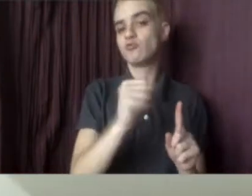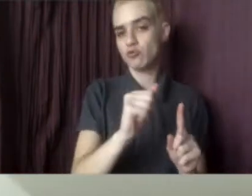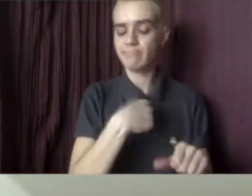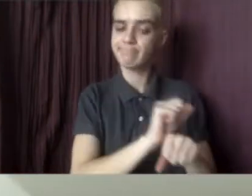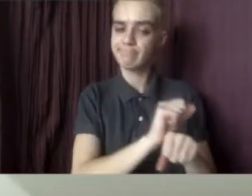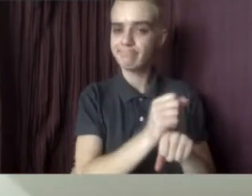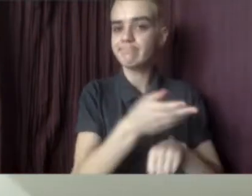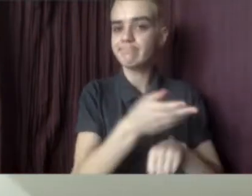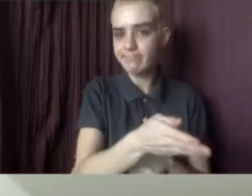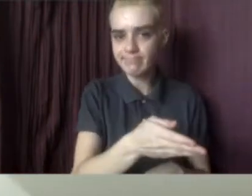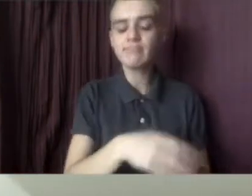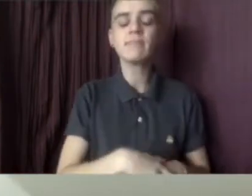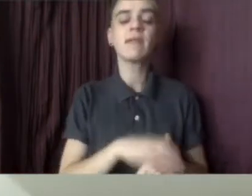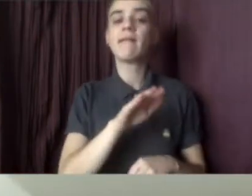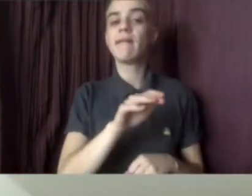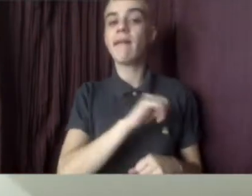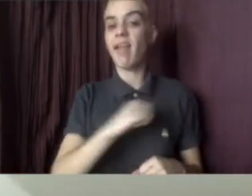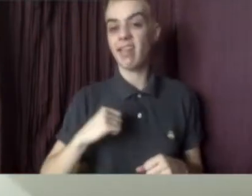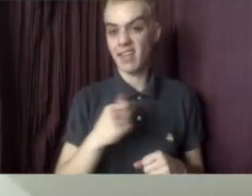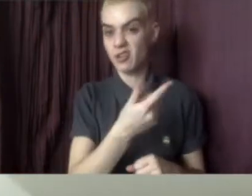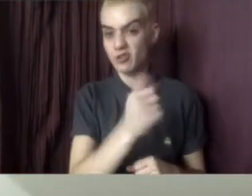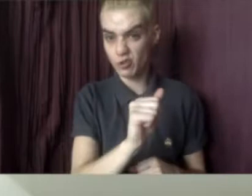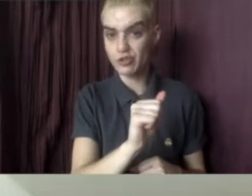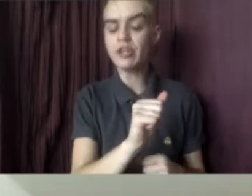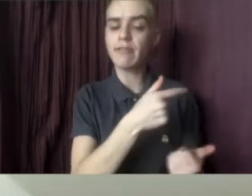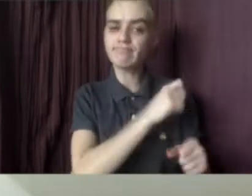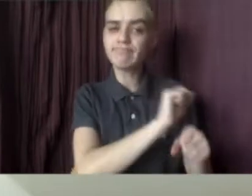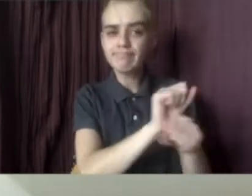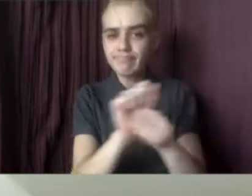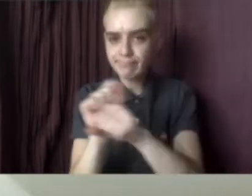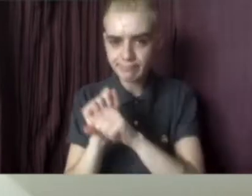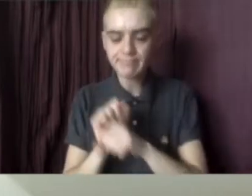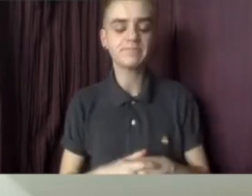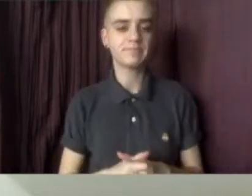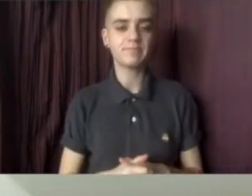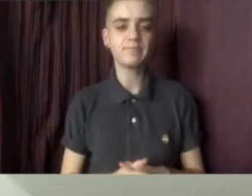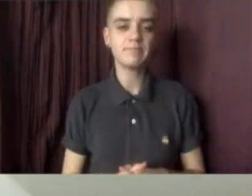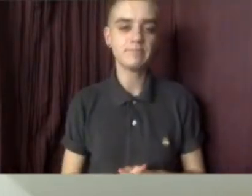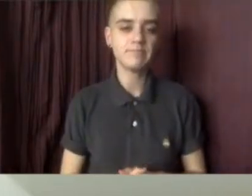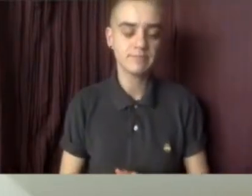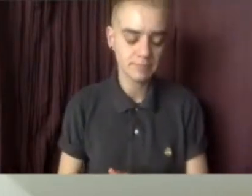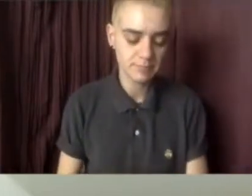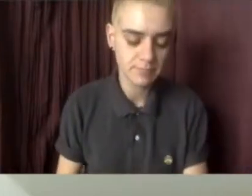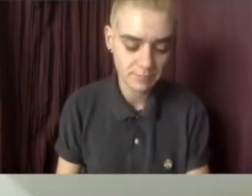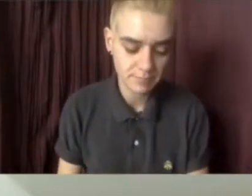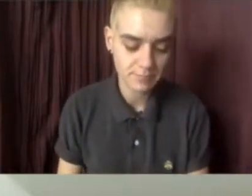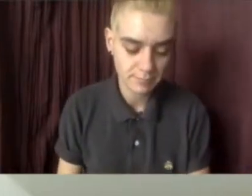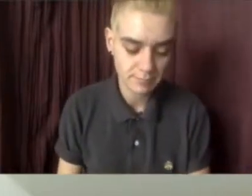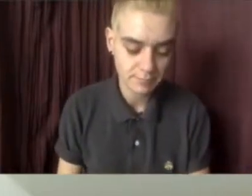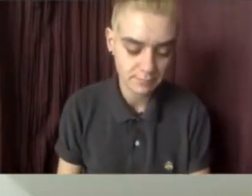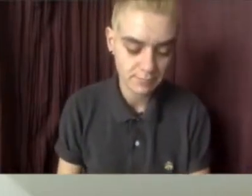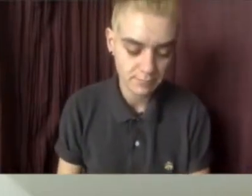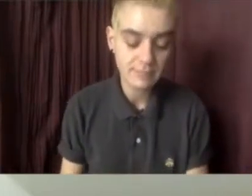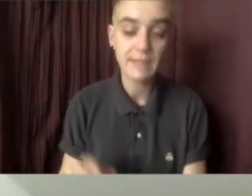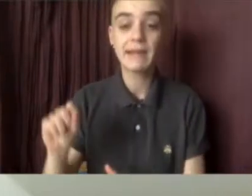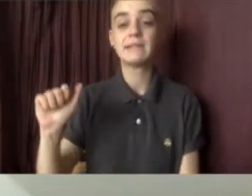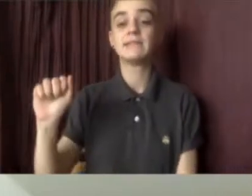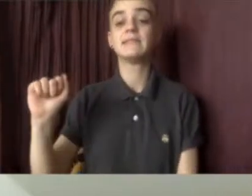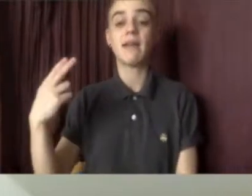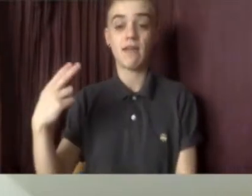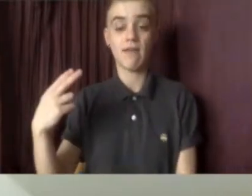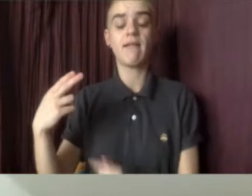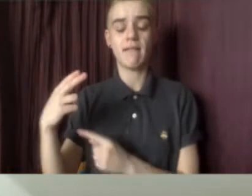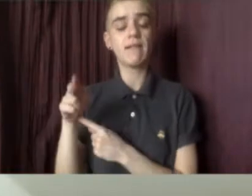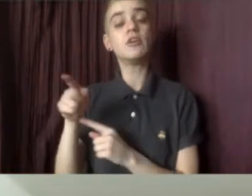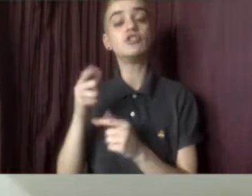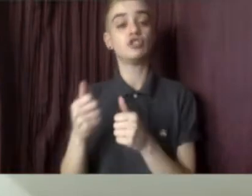deaf community and people with disabilities. Tension on elections, understandably increases during an election season,